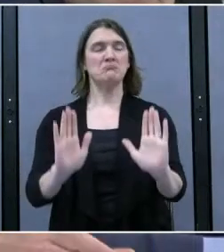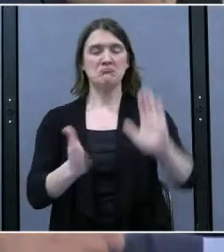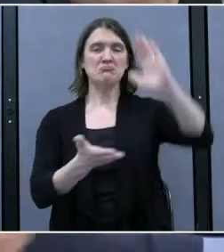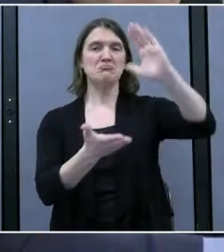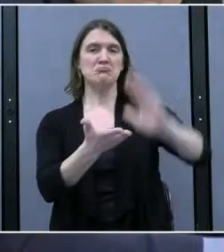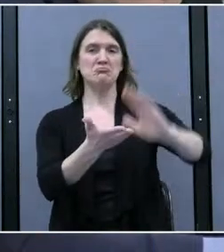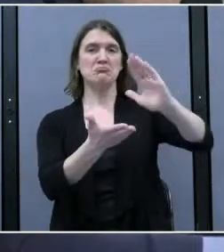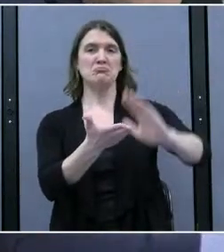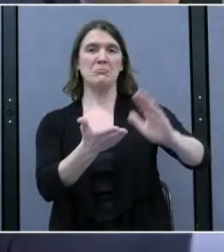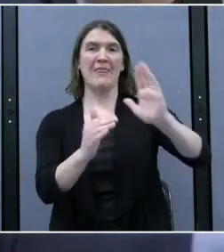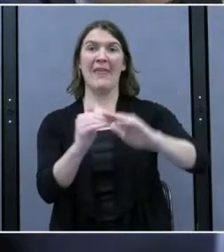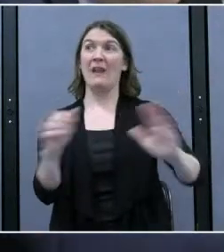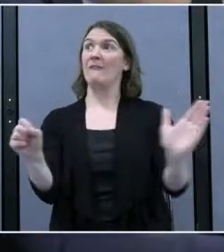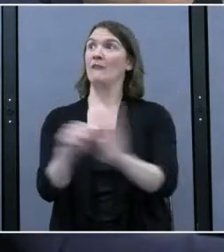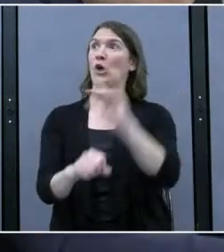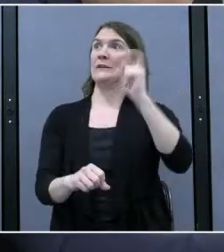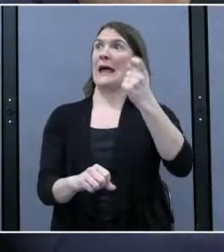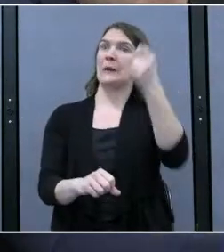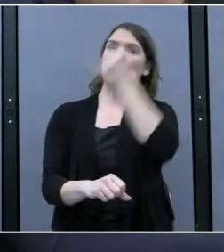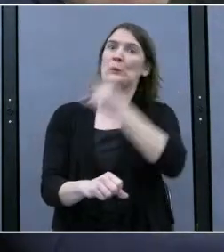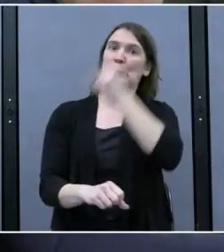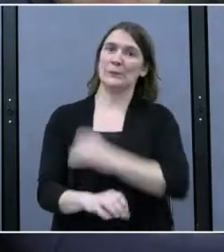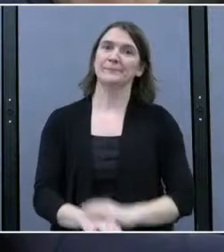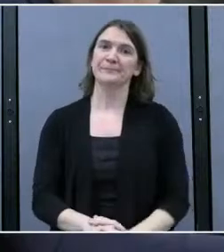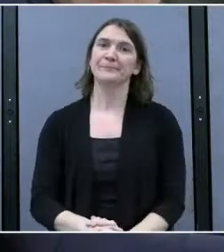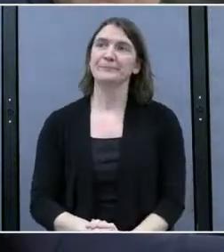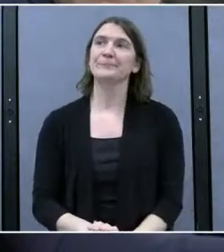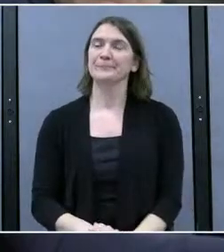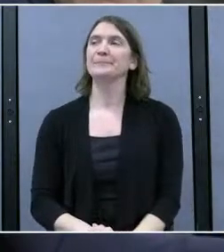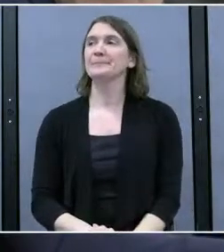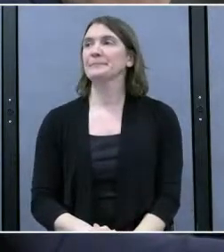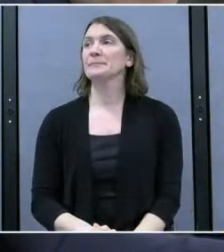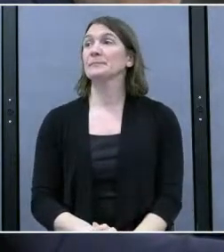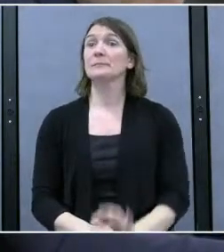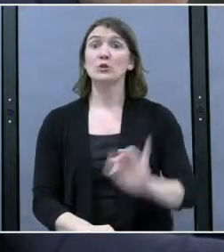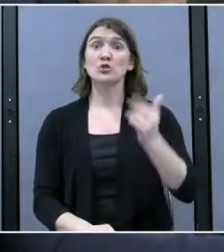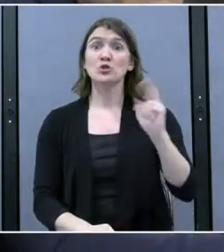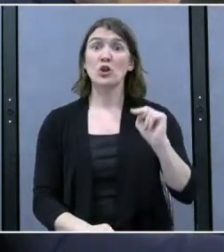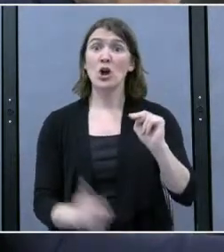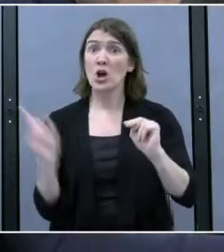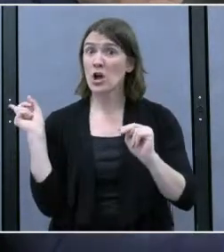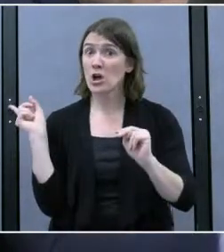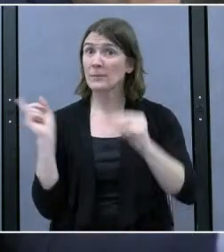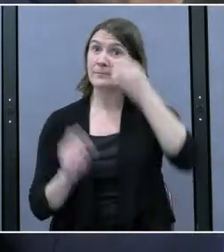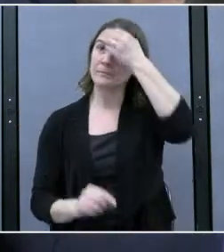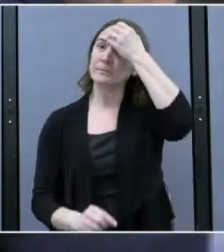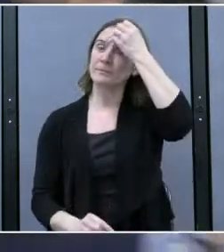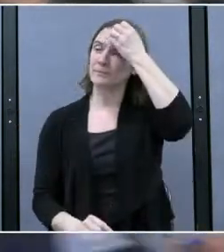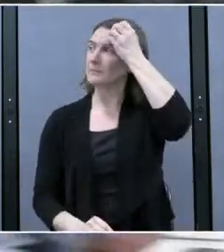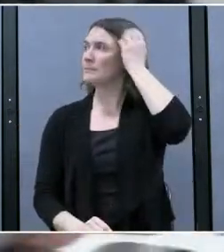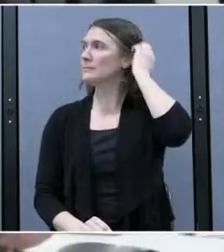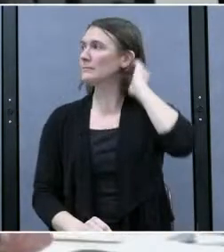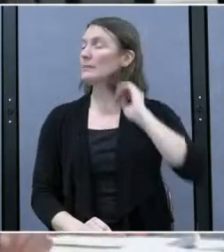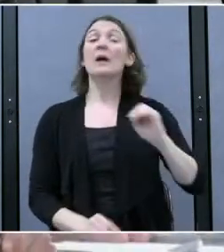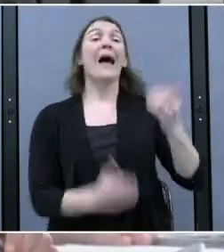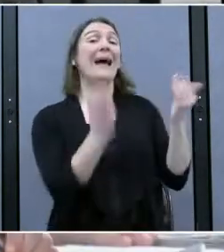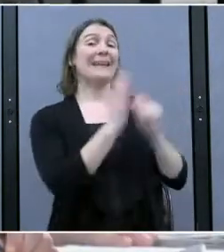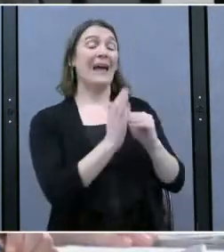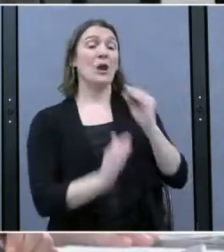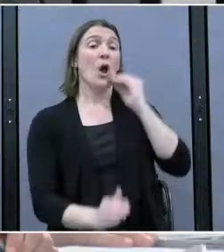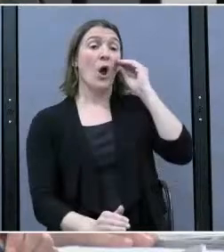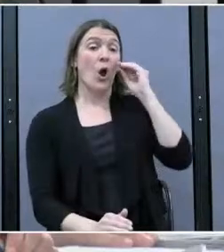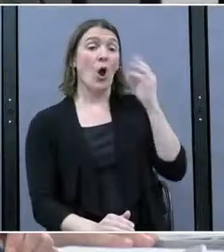total tax bill that they would receive. Kate? John, you want to add to that? Well, just, so that is a state